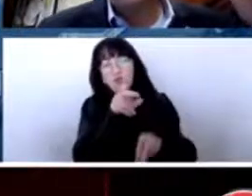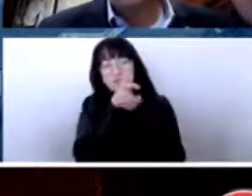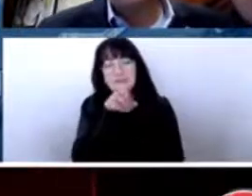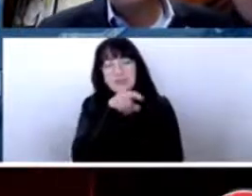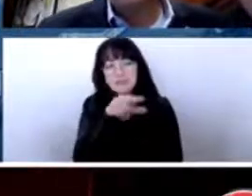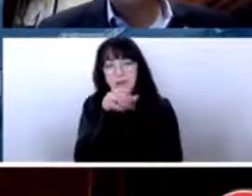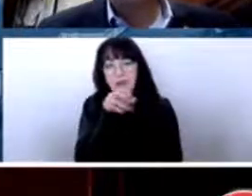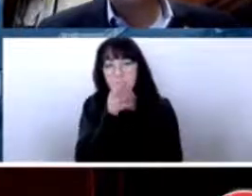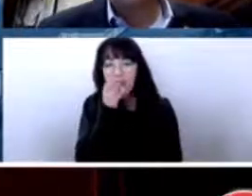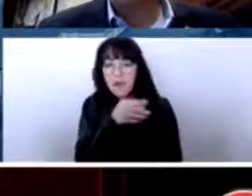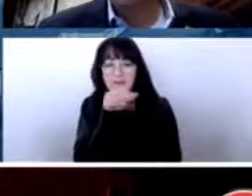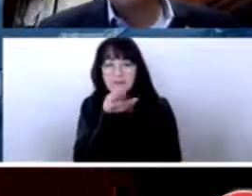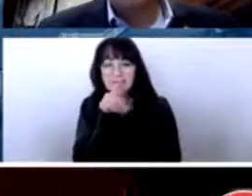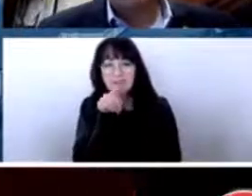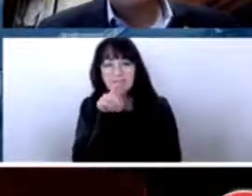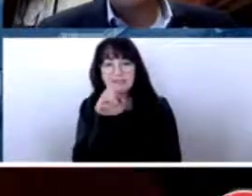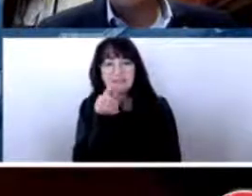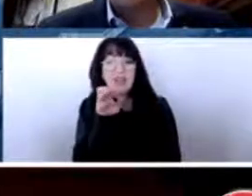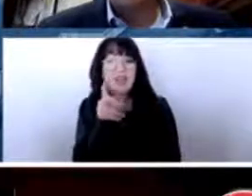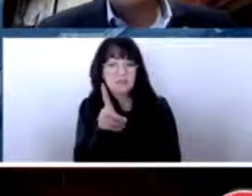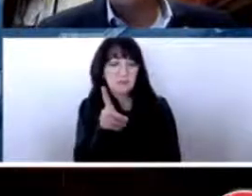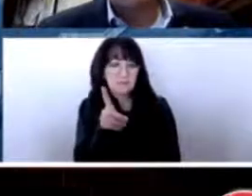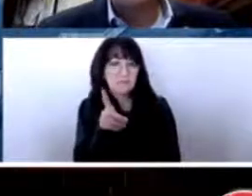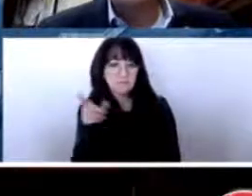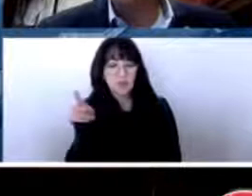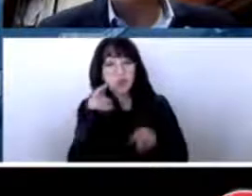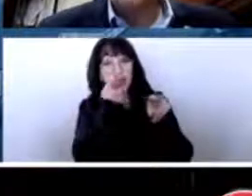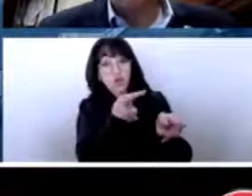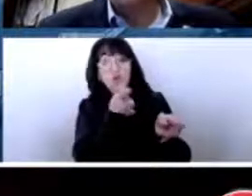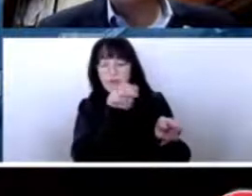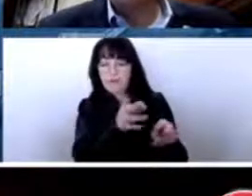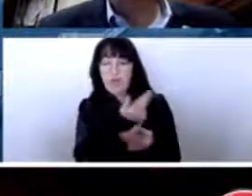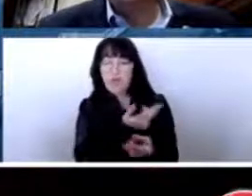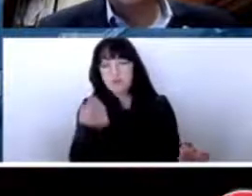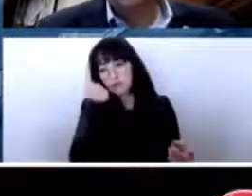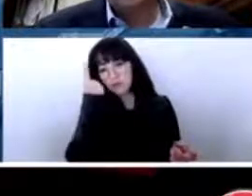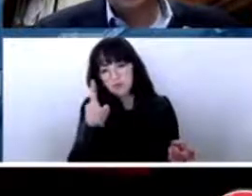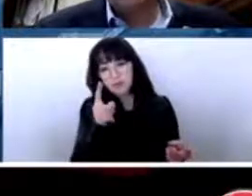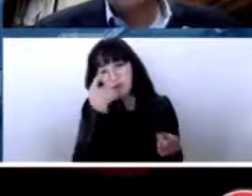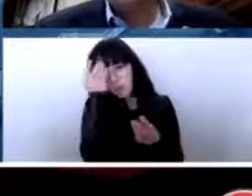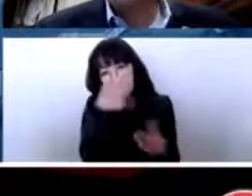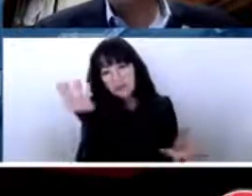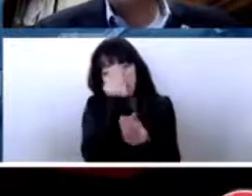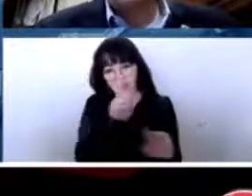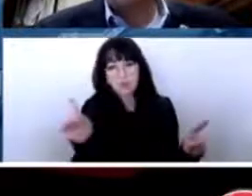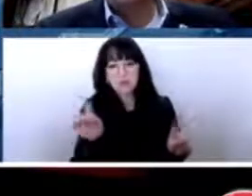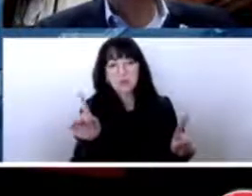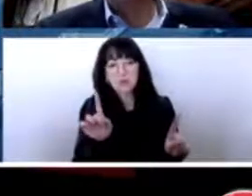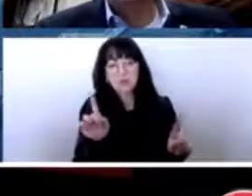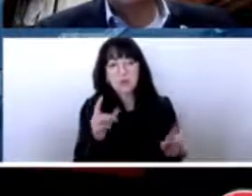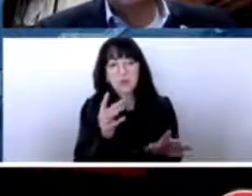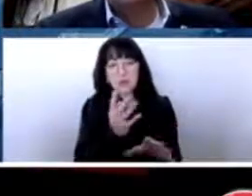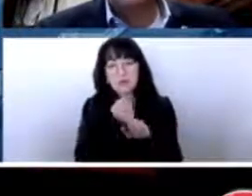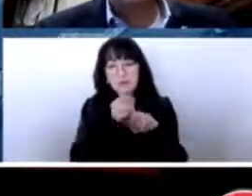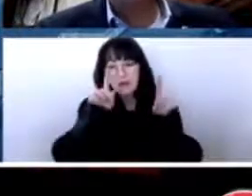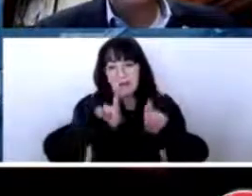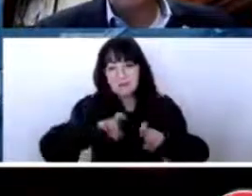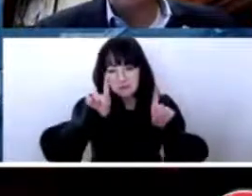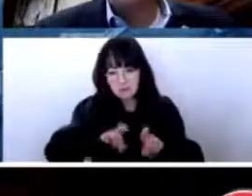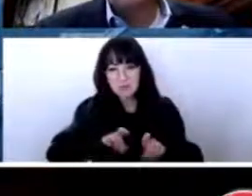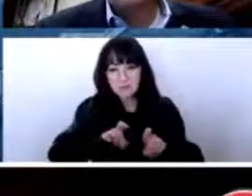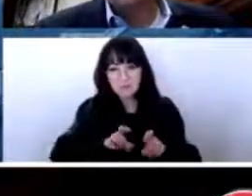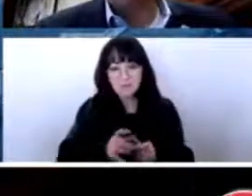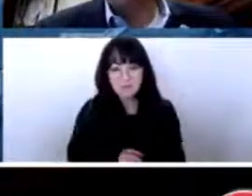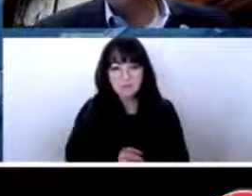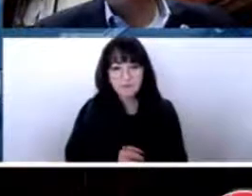your, the source where hopefully the most updated information. We will make sure the state-run and managed sites are updated.